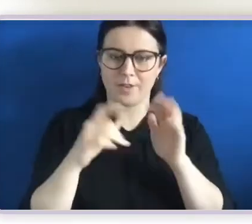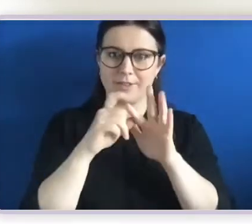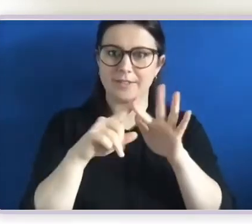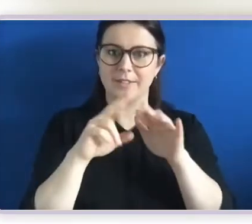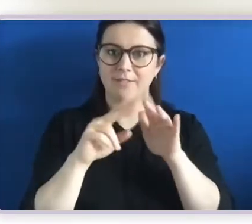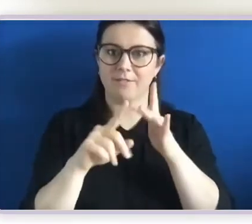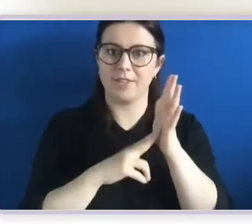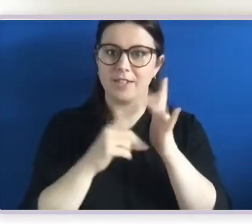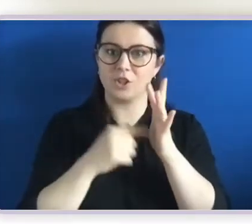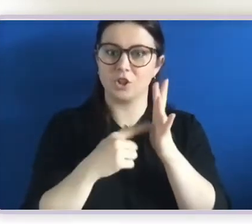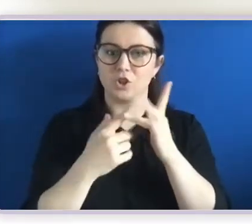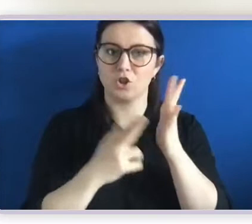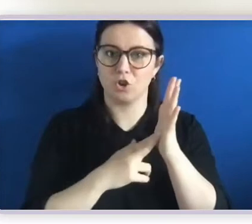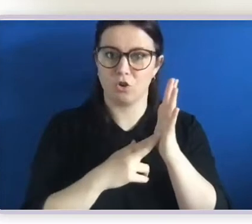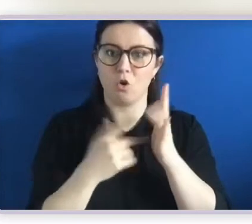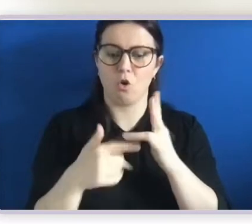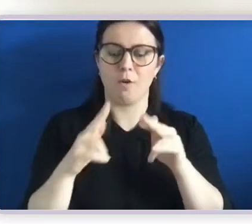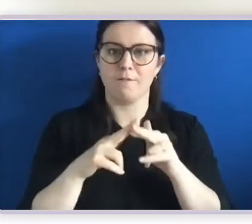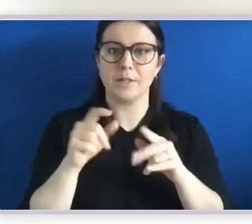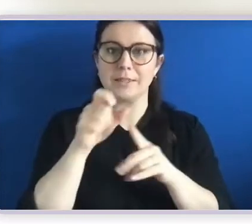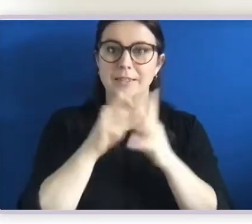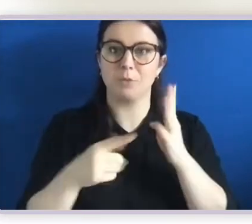Act, of a disability worker is.